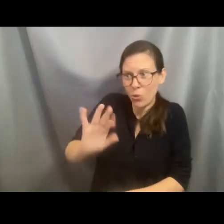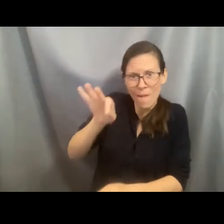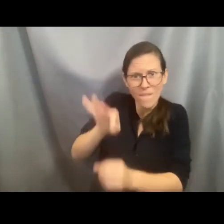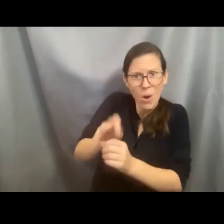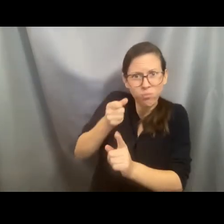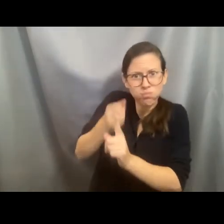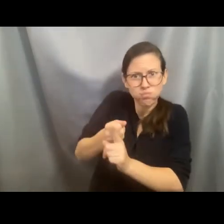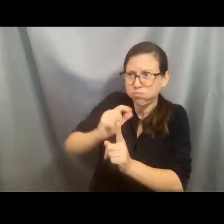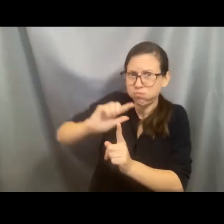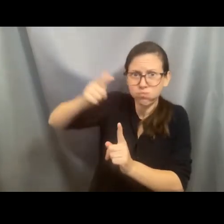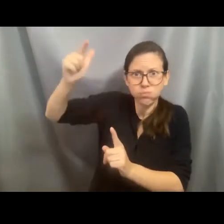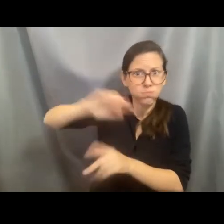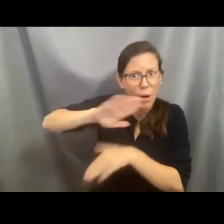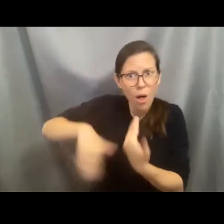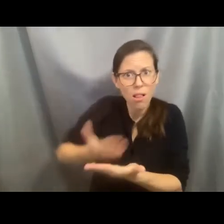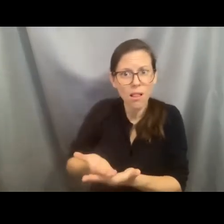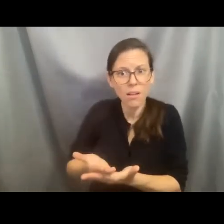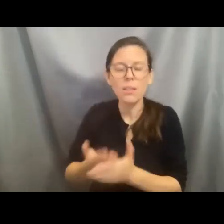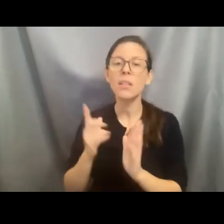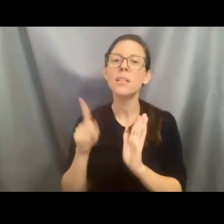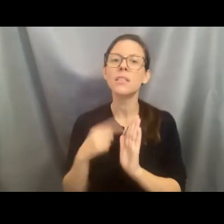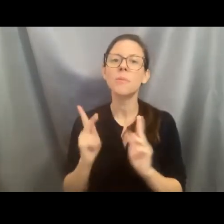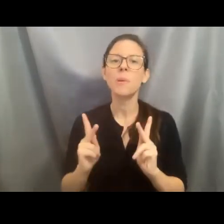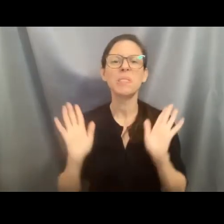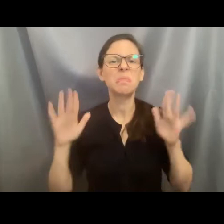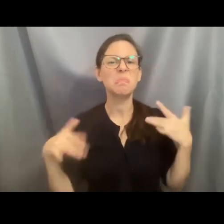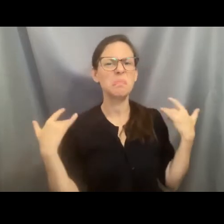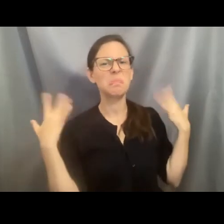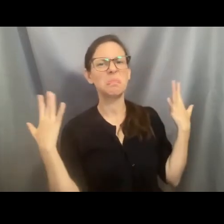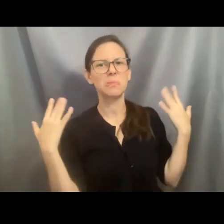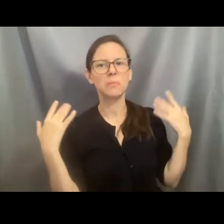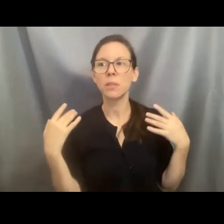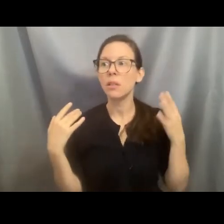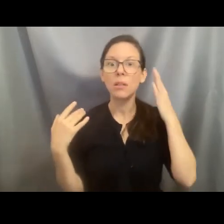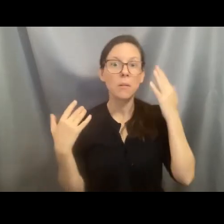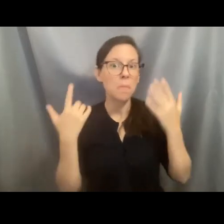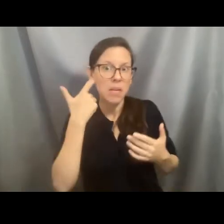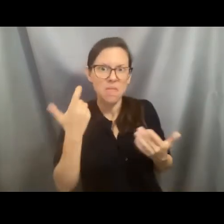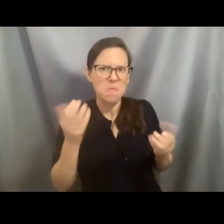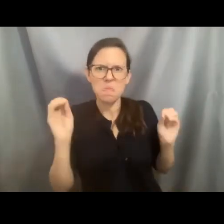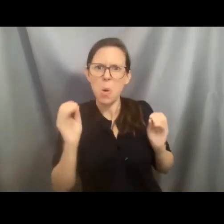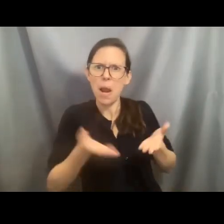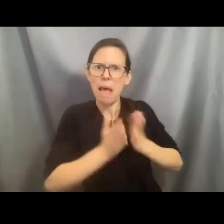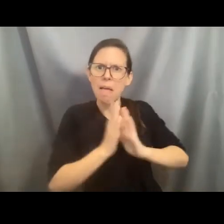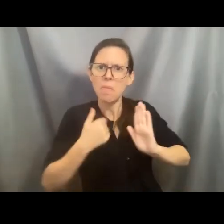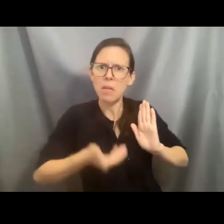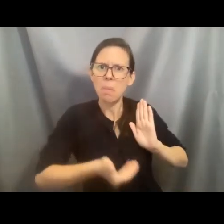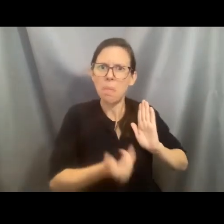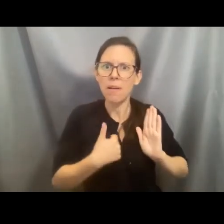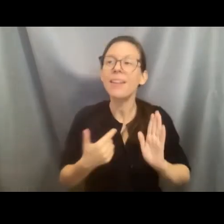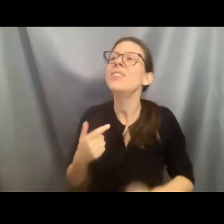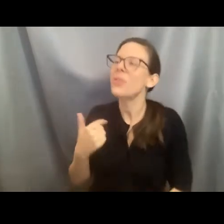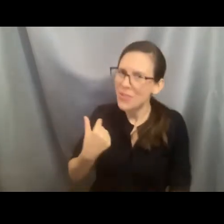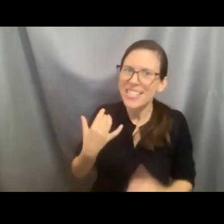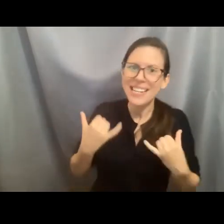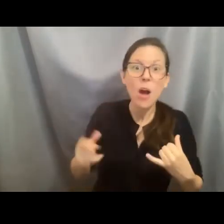Because, and a lot of time people are not participating because they haven't been asked. Yeah. And we have to be the ones